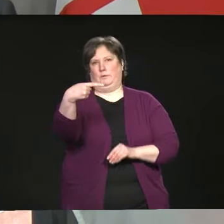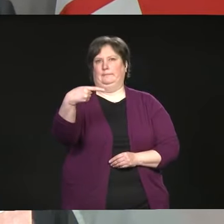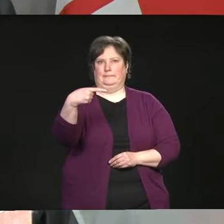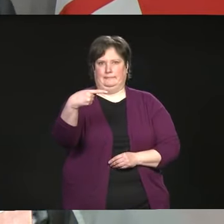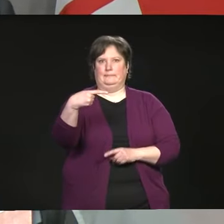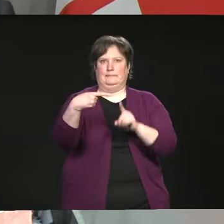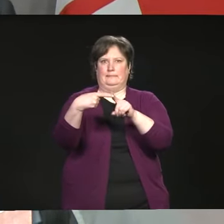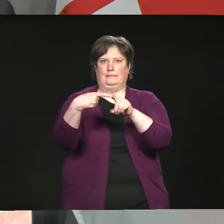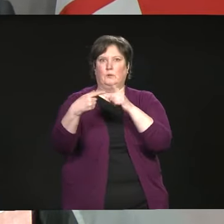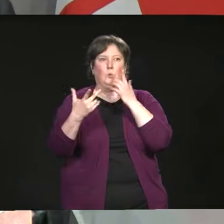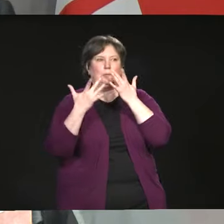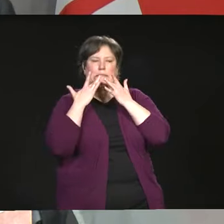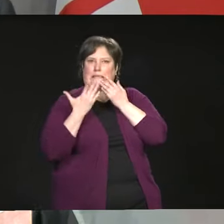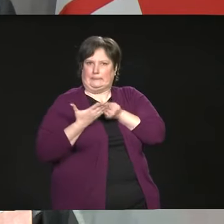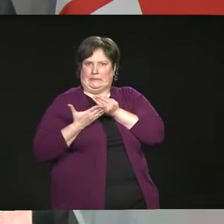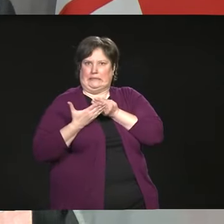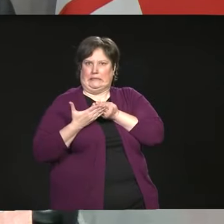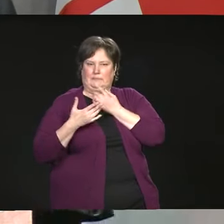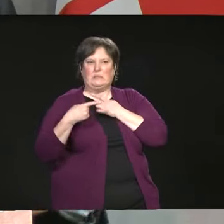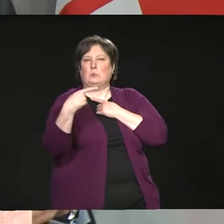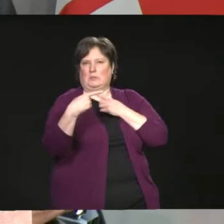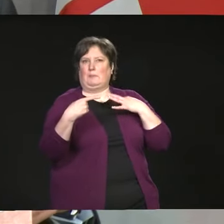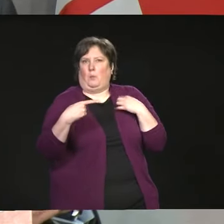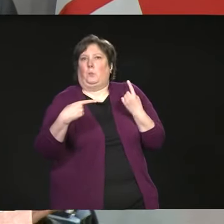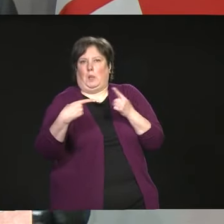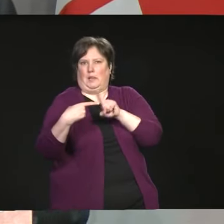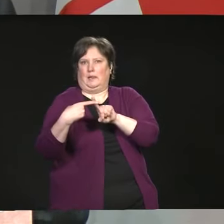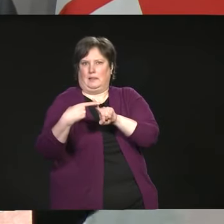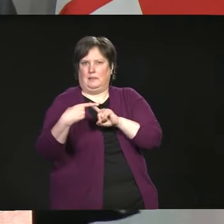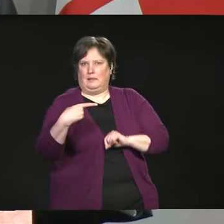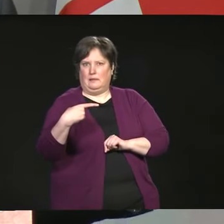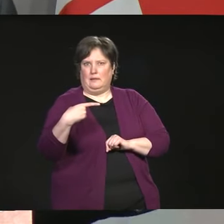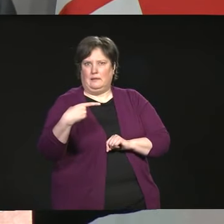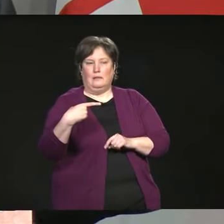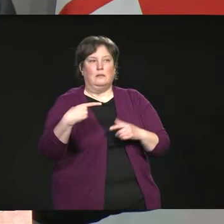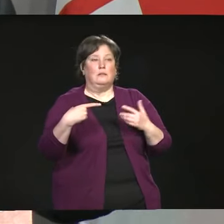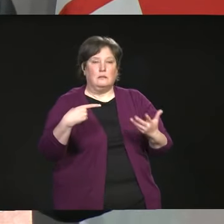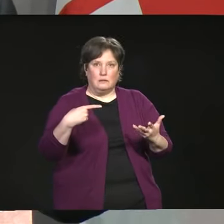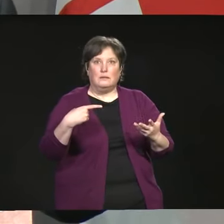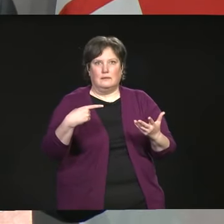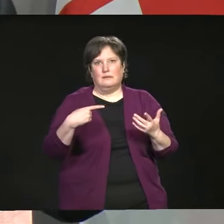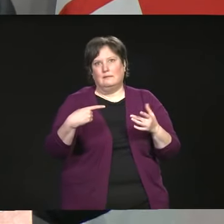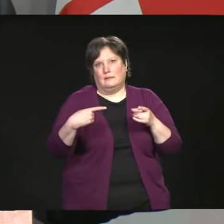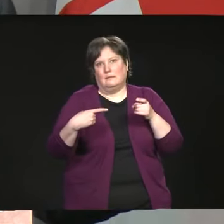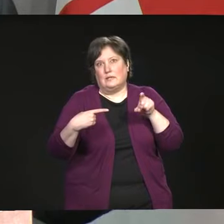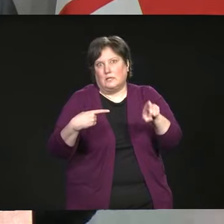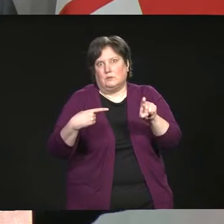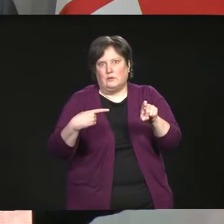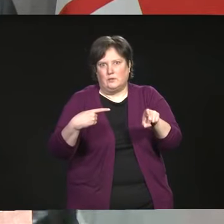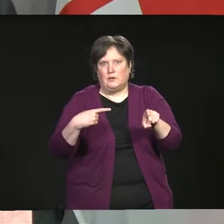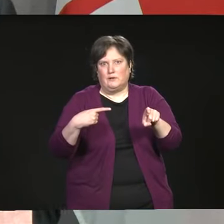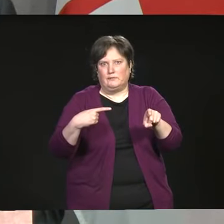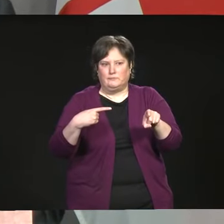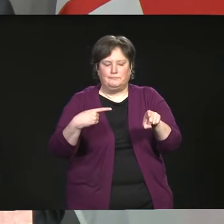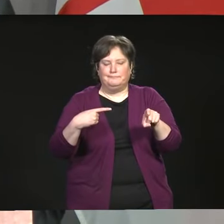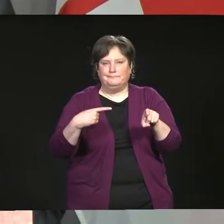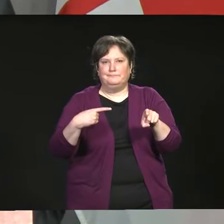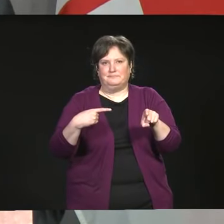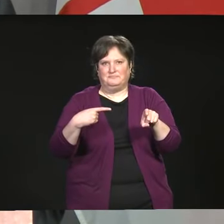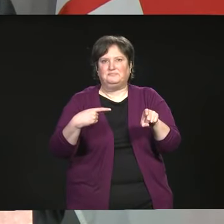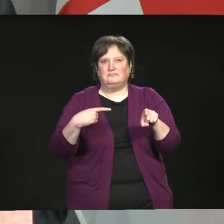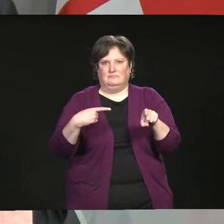COVID-19 is because clearly we do have to have a system assez efficace, that is assez